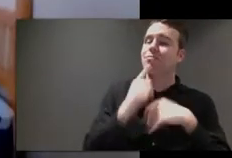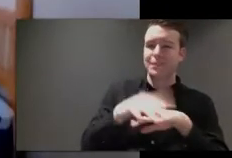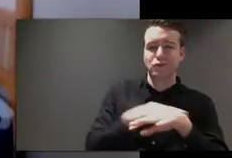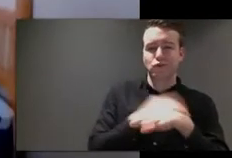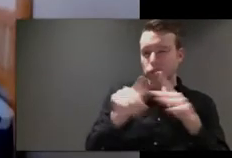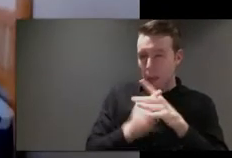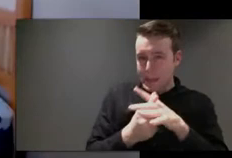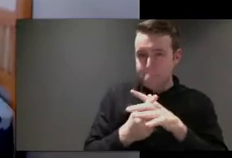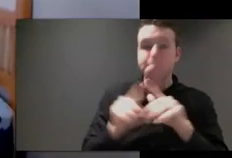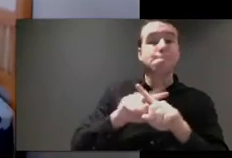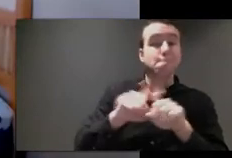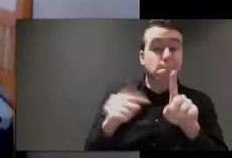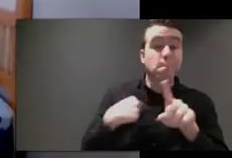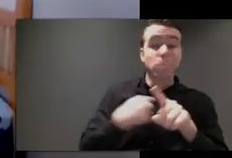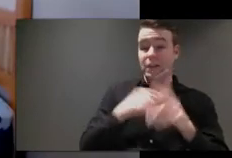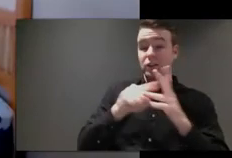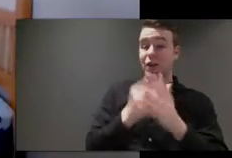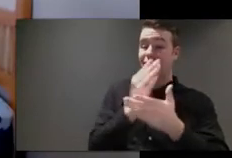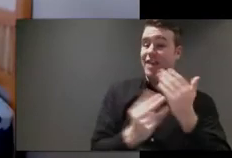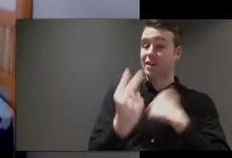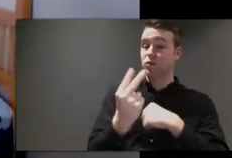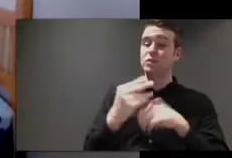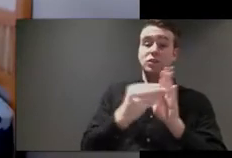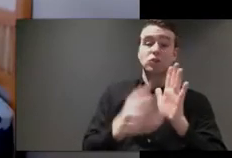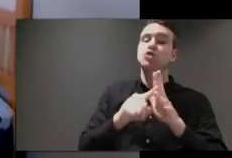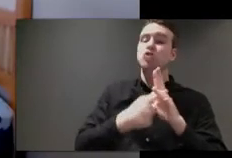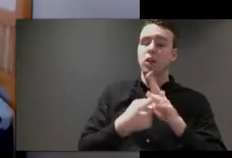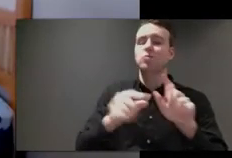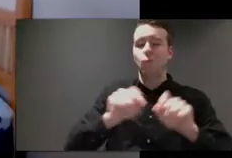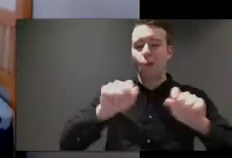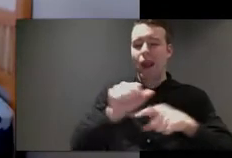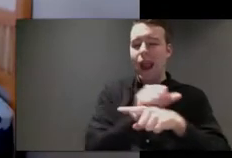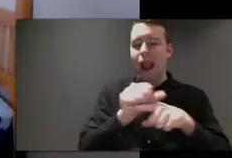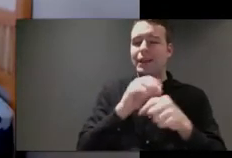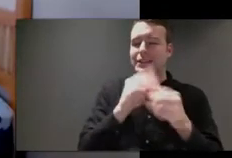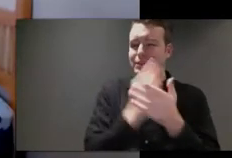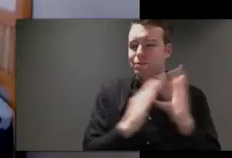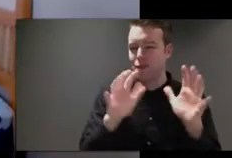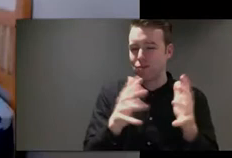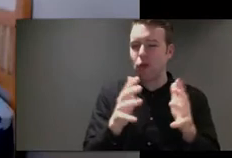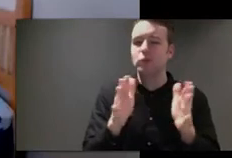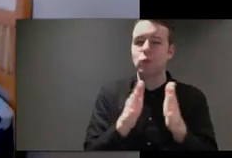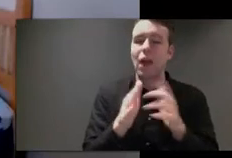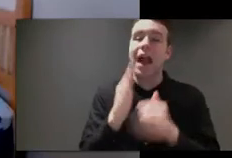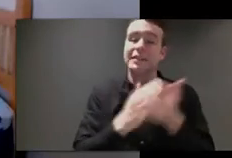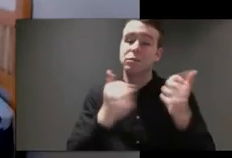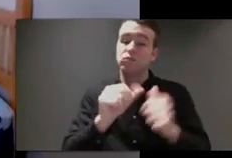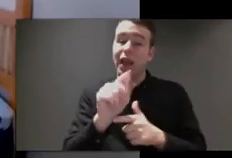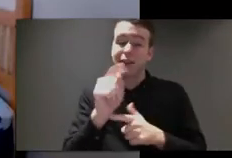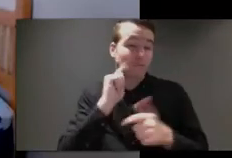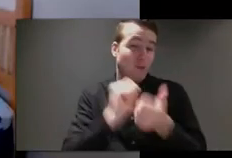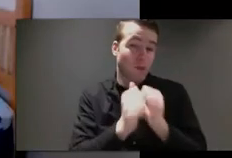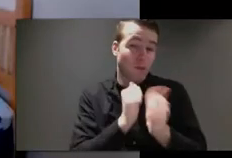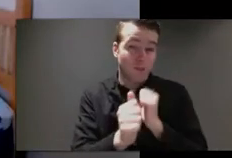start. However, now that we are in phase 2, our teams have started working out in small groups, and some have begun hosting tryouts. To ensure our